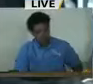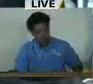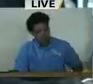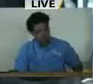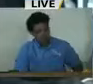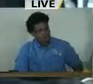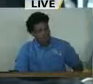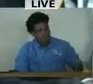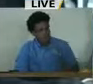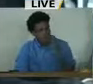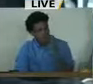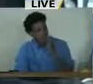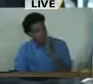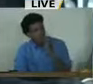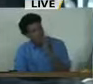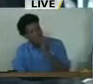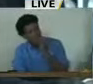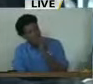premature.